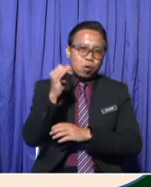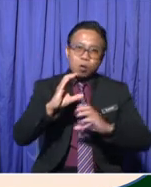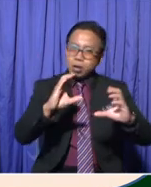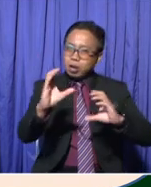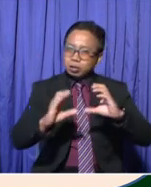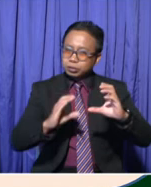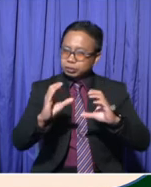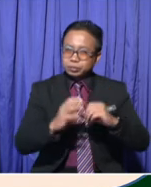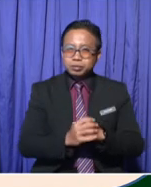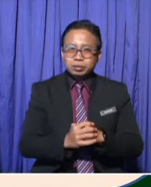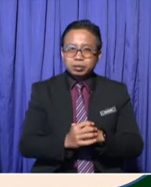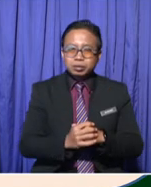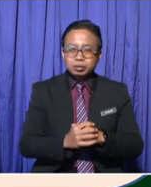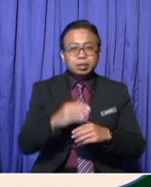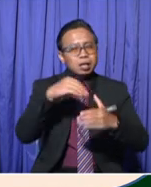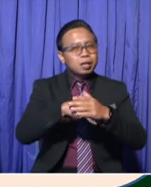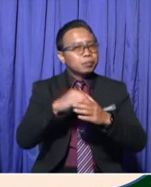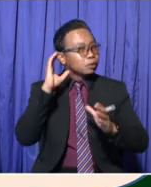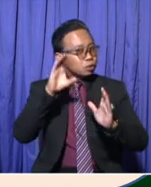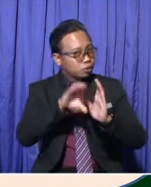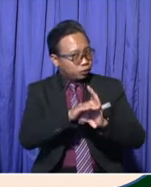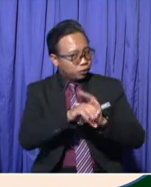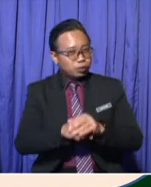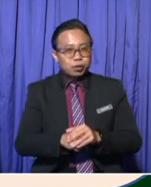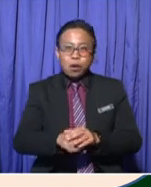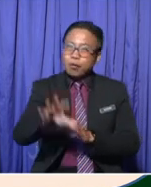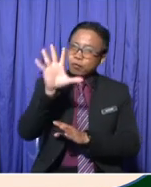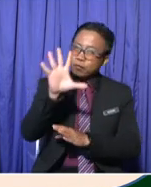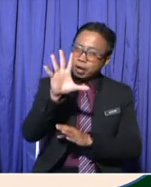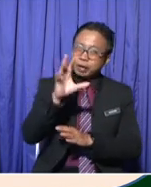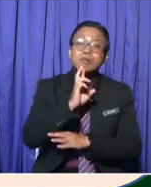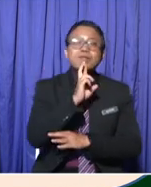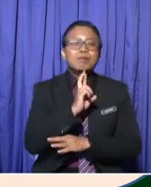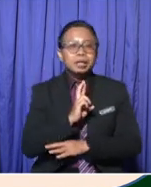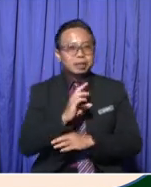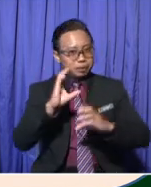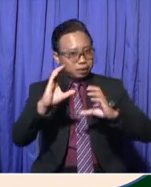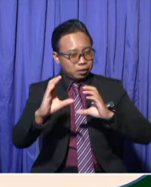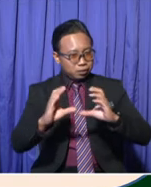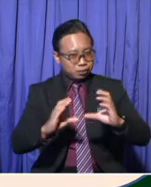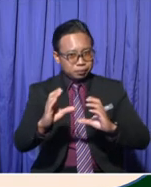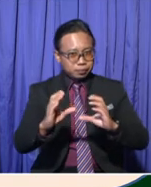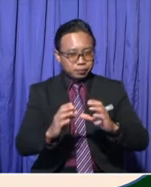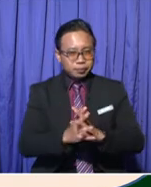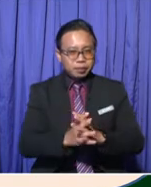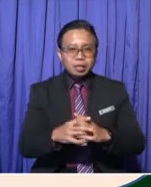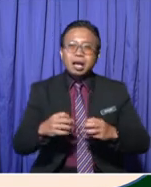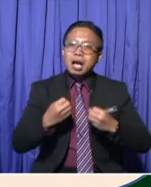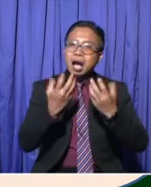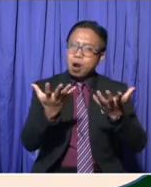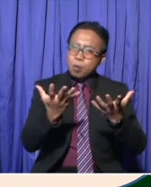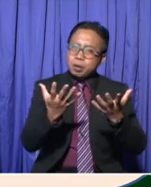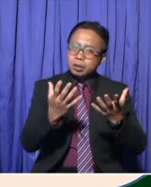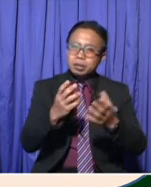the picture? Yes, 5 red cars. How many yellow cars in the